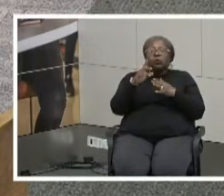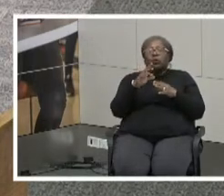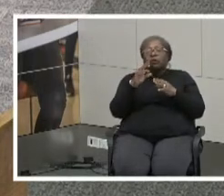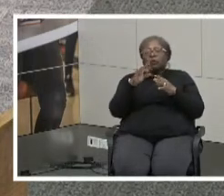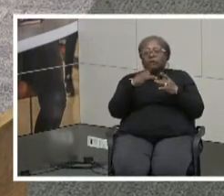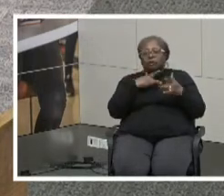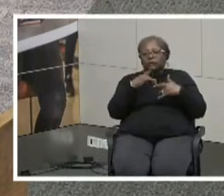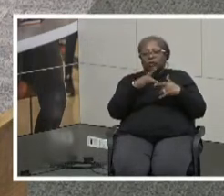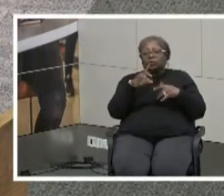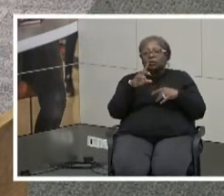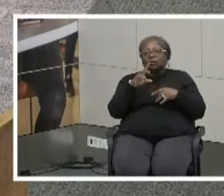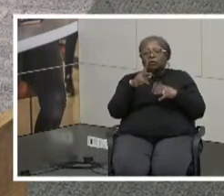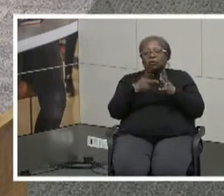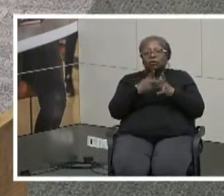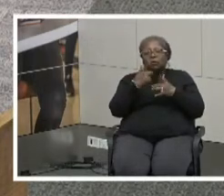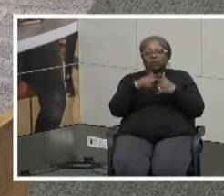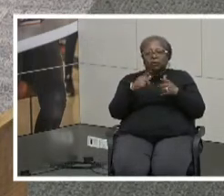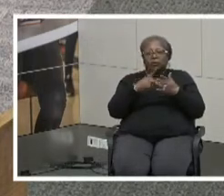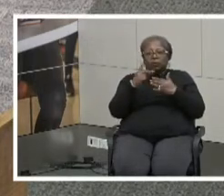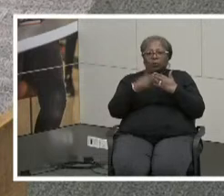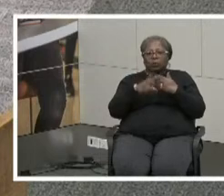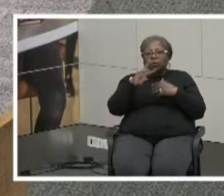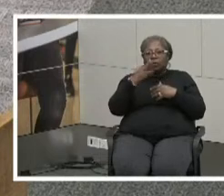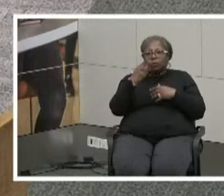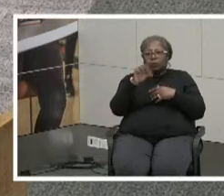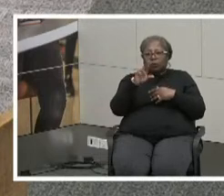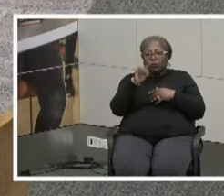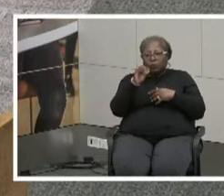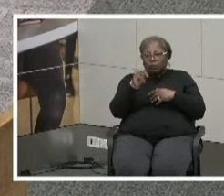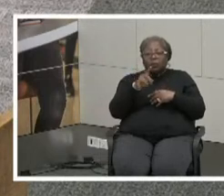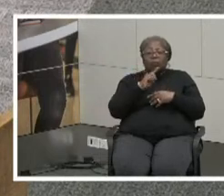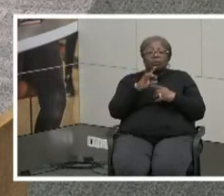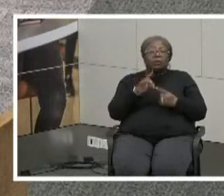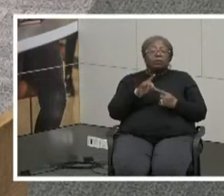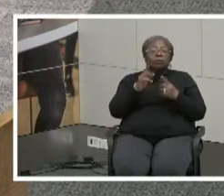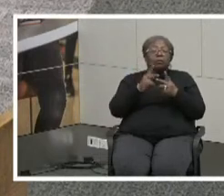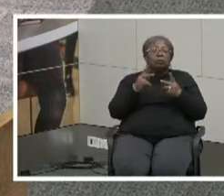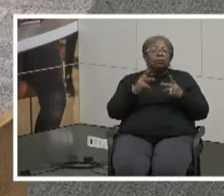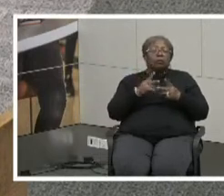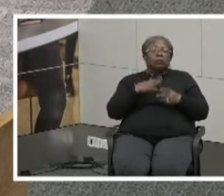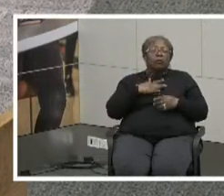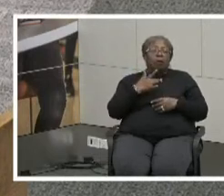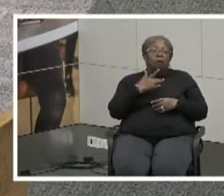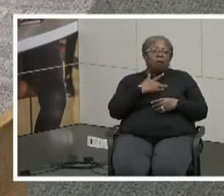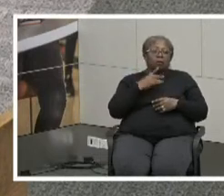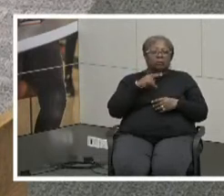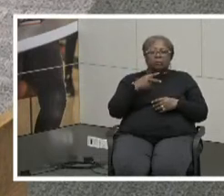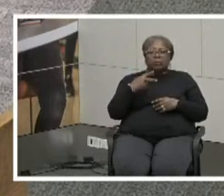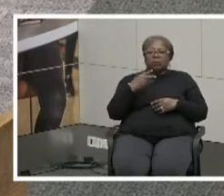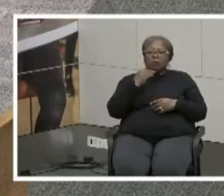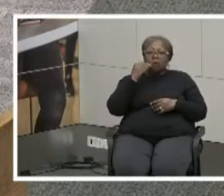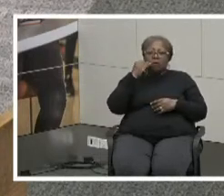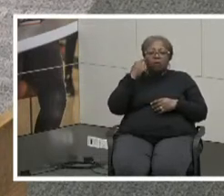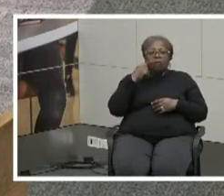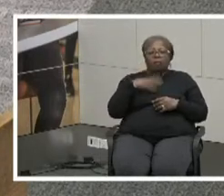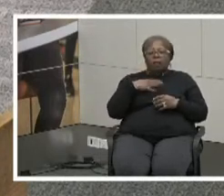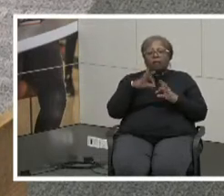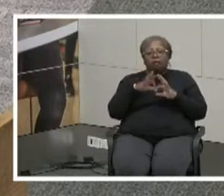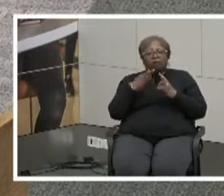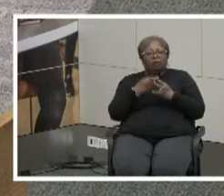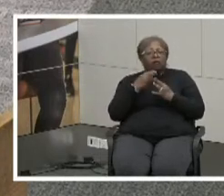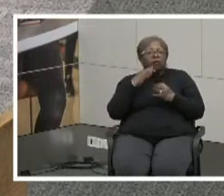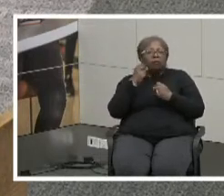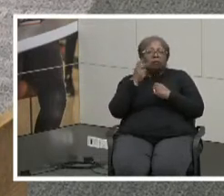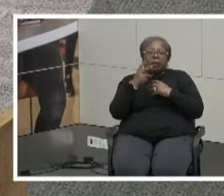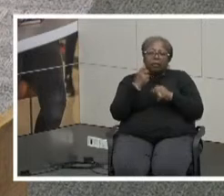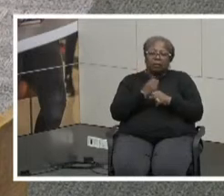language programs at Wharton and Helm schools Wharton holds a special place in my heart has been a second home for my family for over a decade Wharton